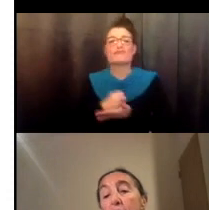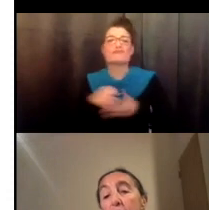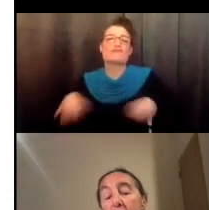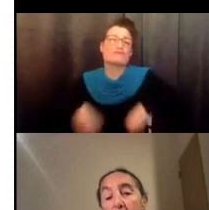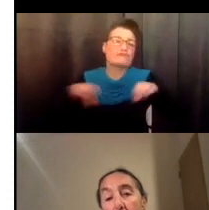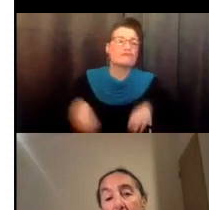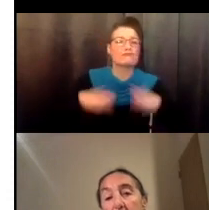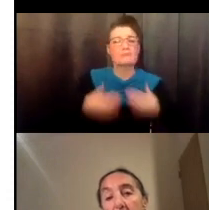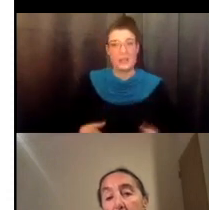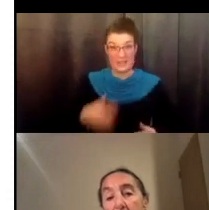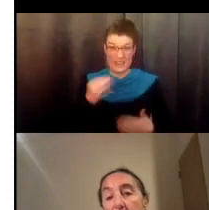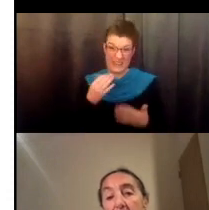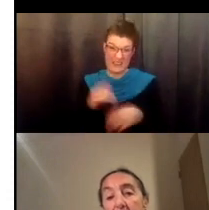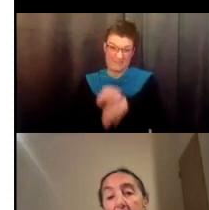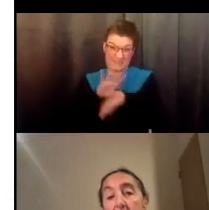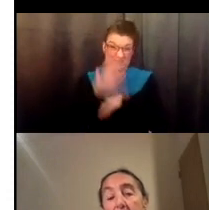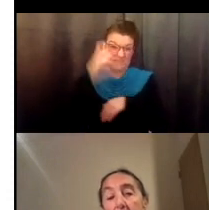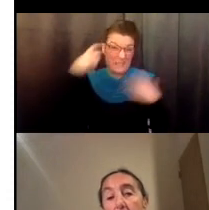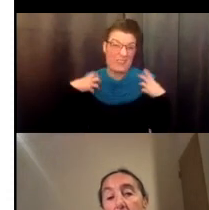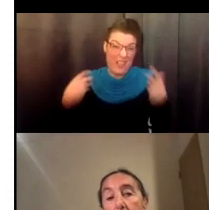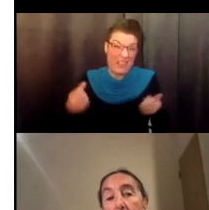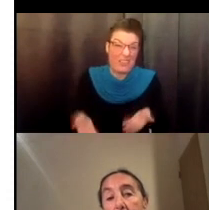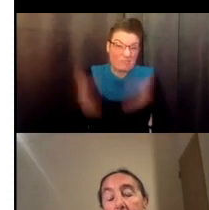really good for our mental health. Next.